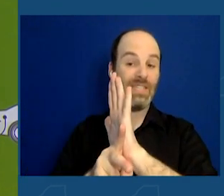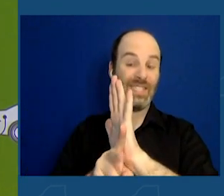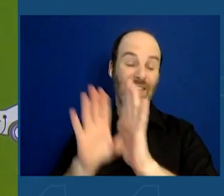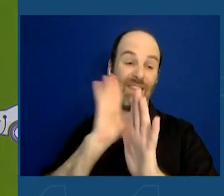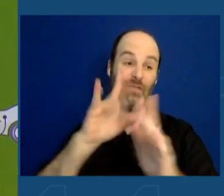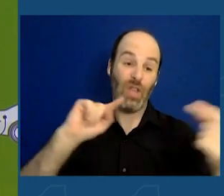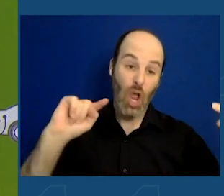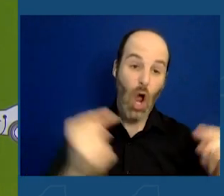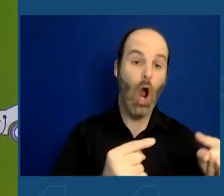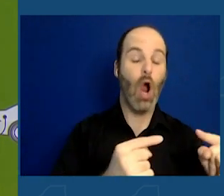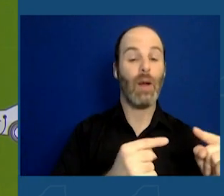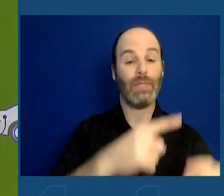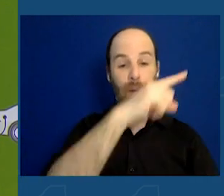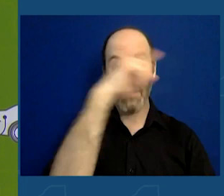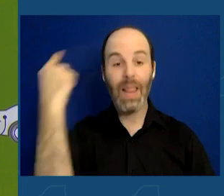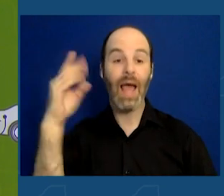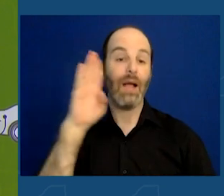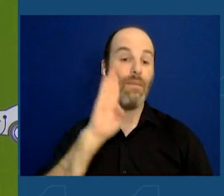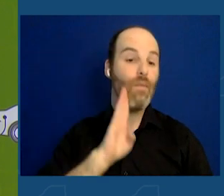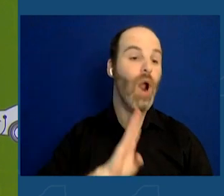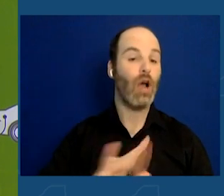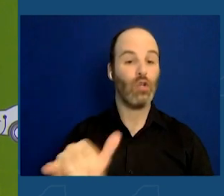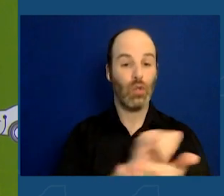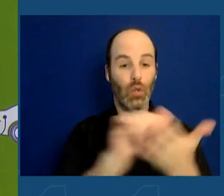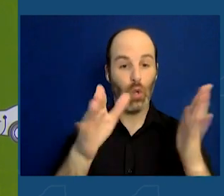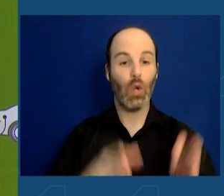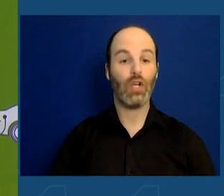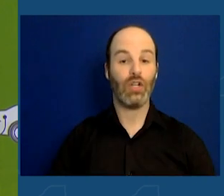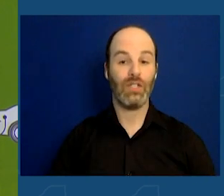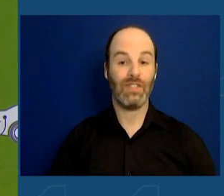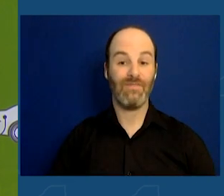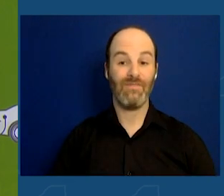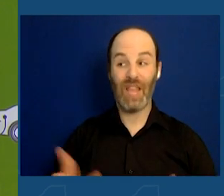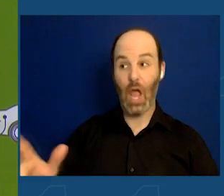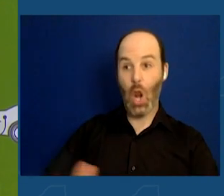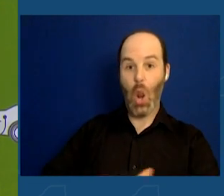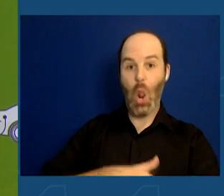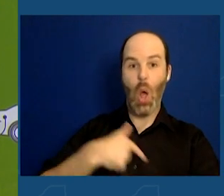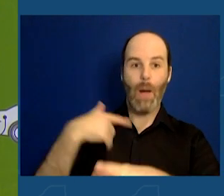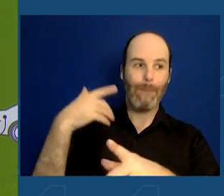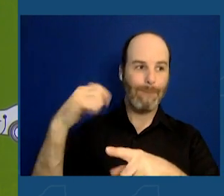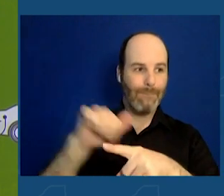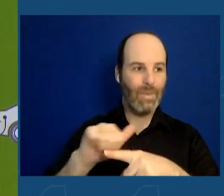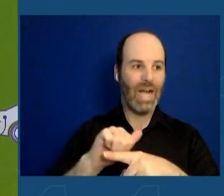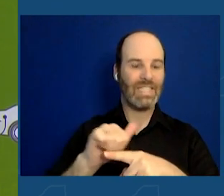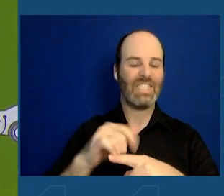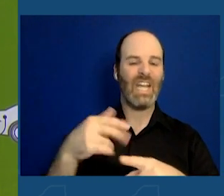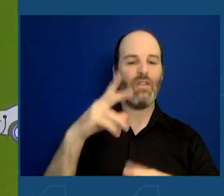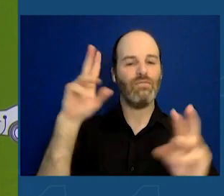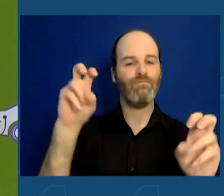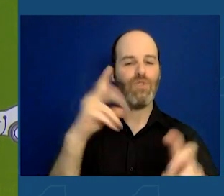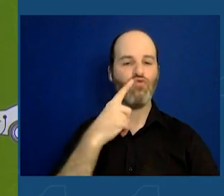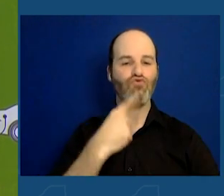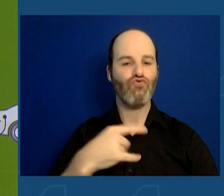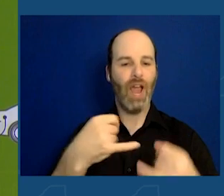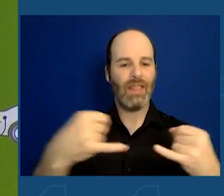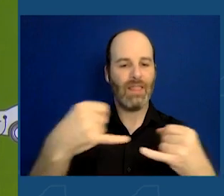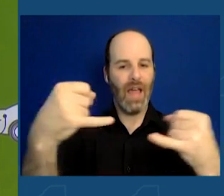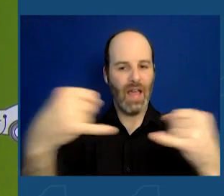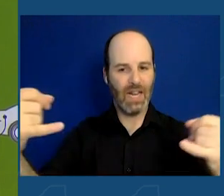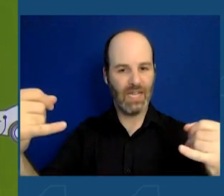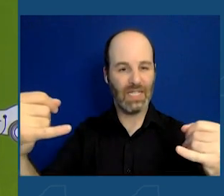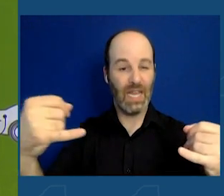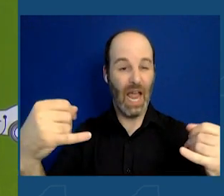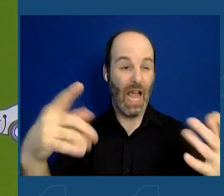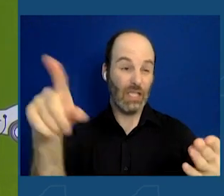brown New Yorkers. And this long practice of redlining and discriminatory practices, land use